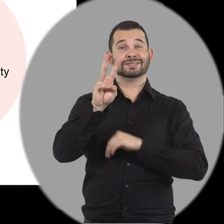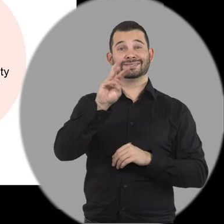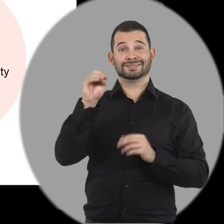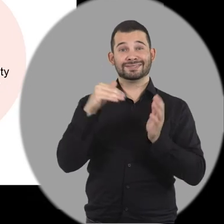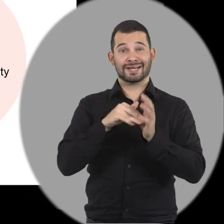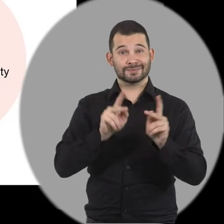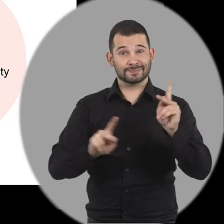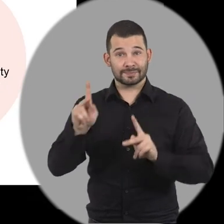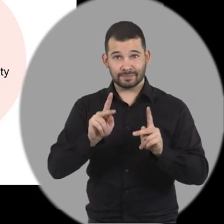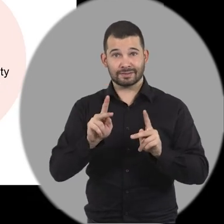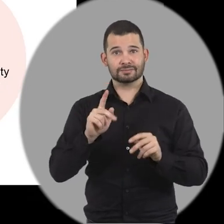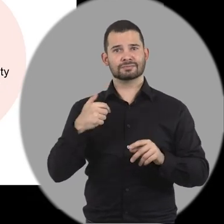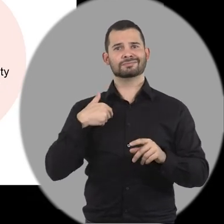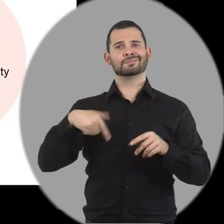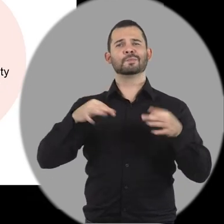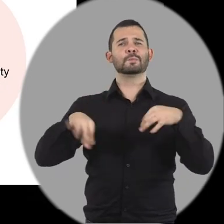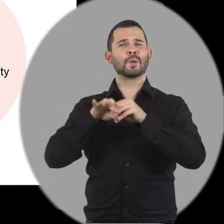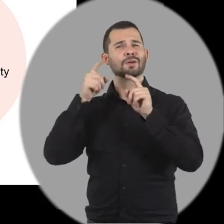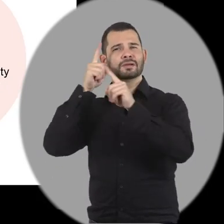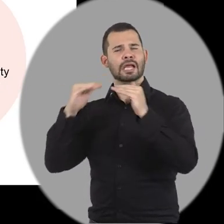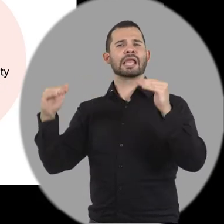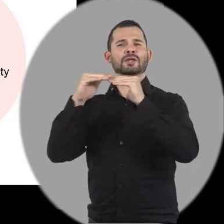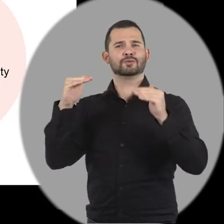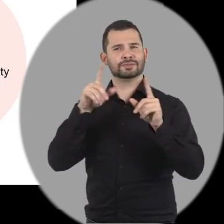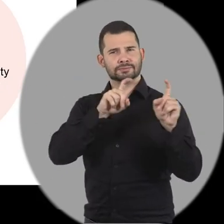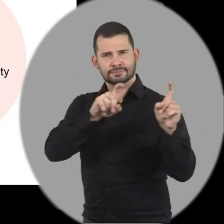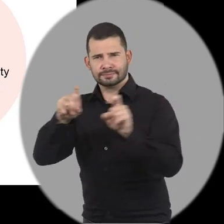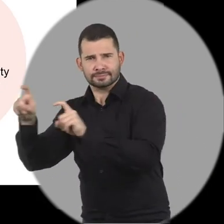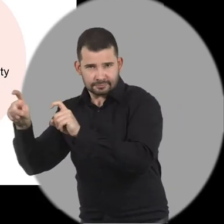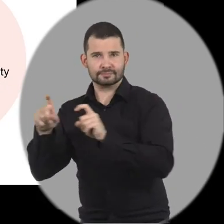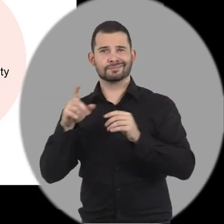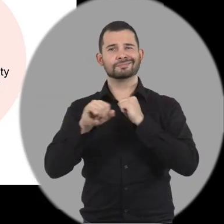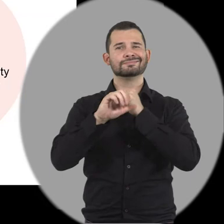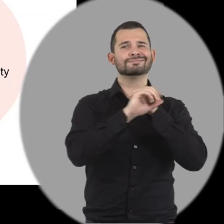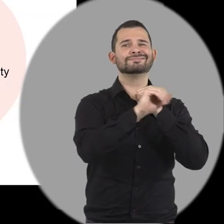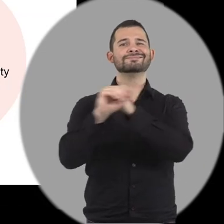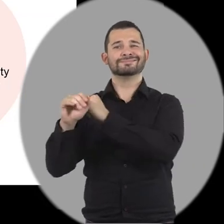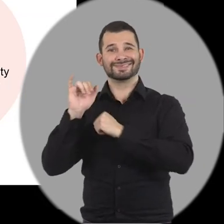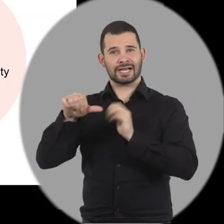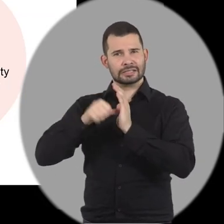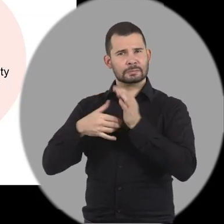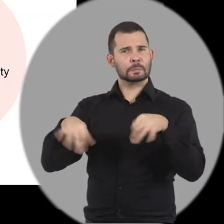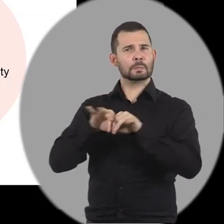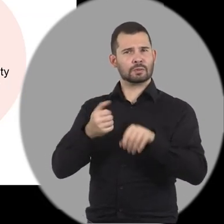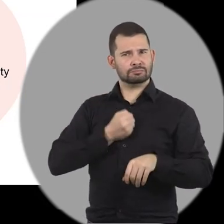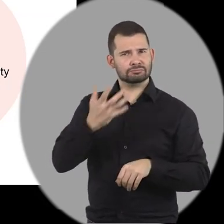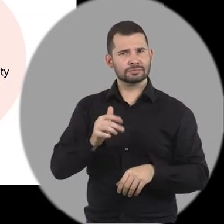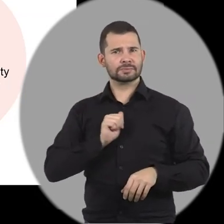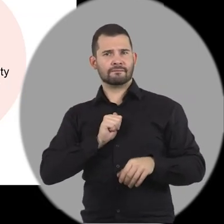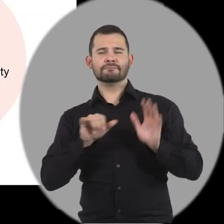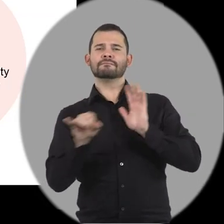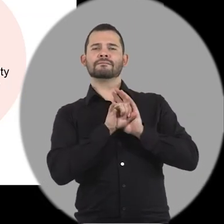folks. Another key initiative is an equity census campaign. Our hope is to communicate the importance of